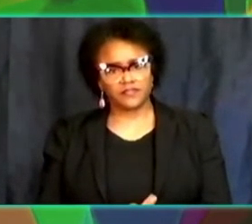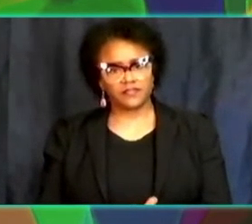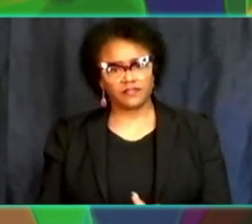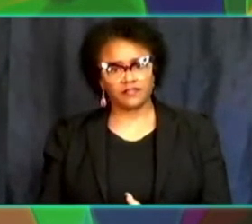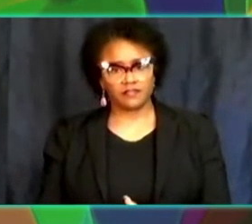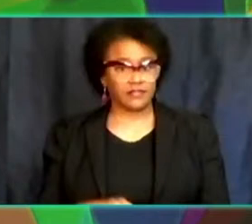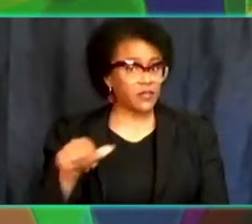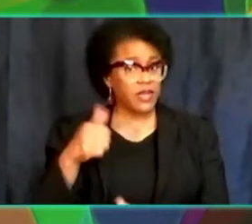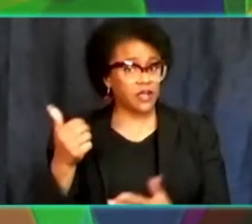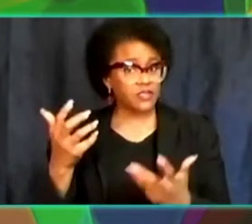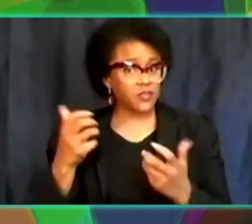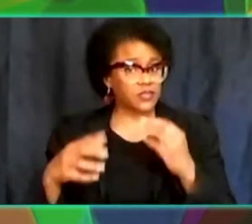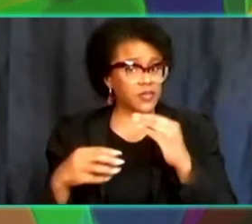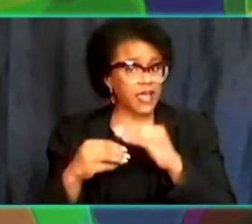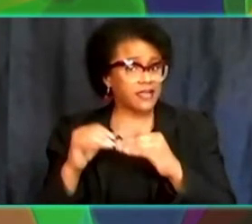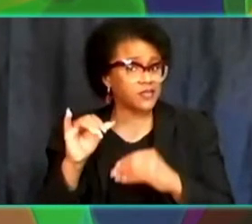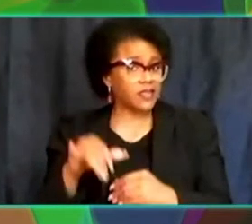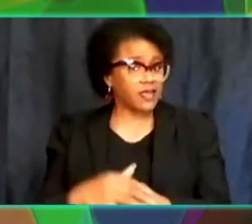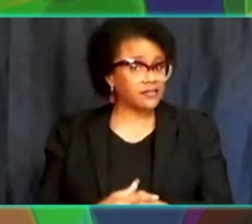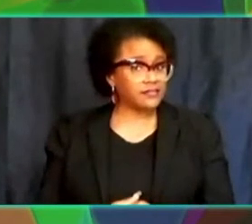Anybody else want to add to that?